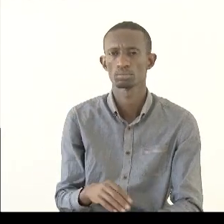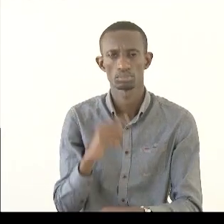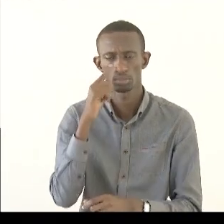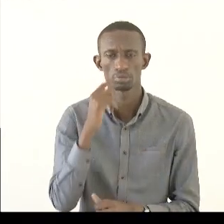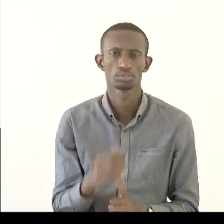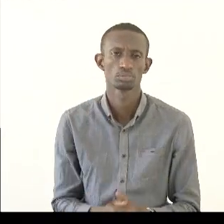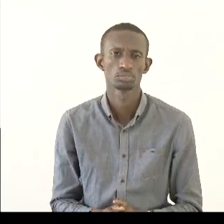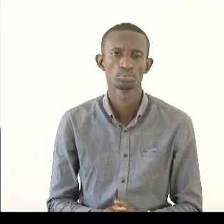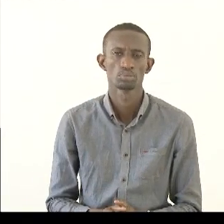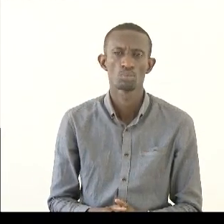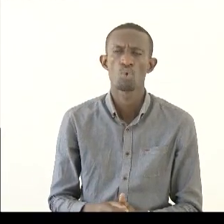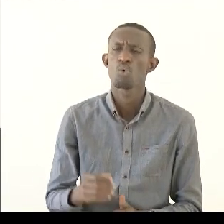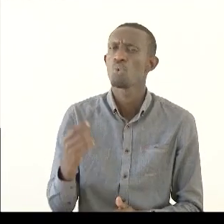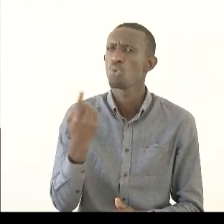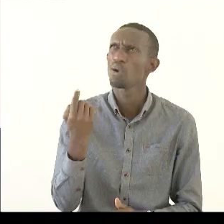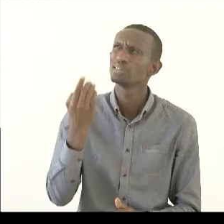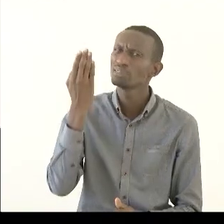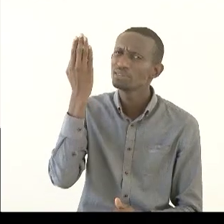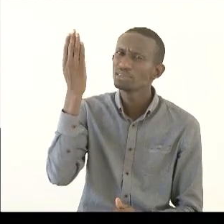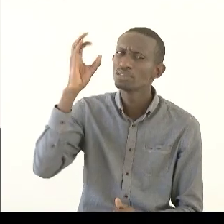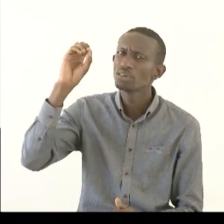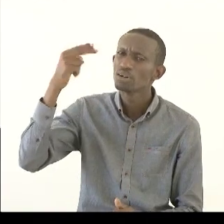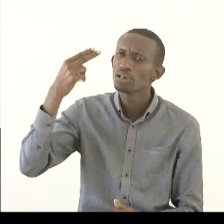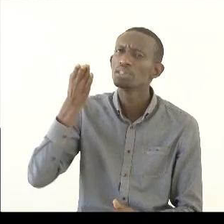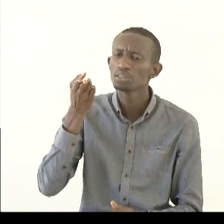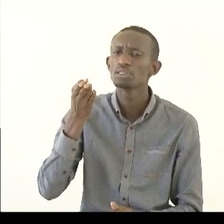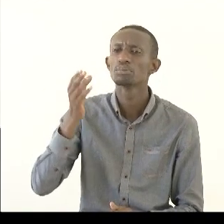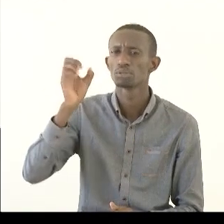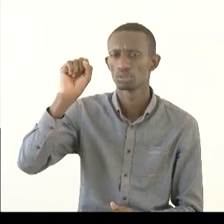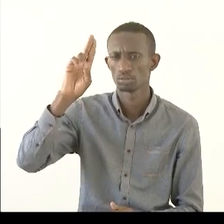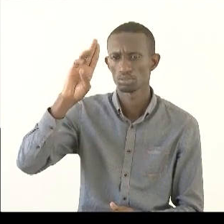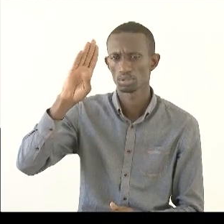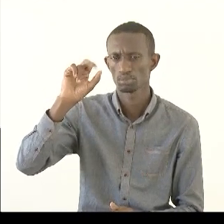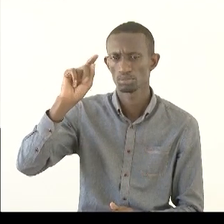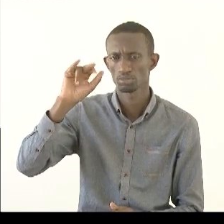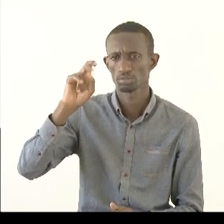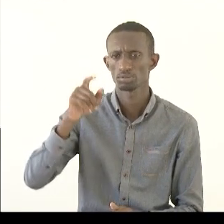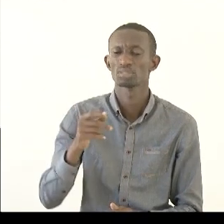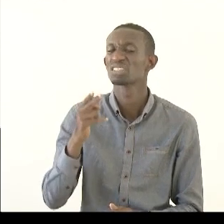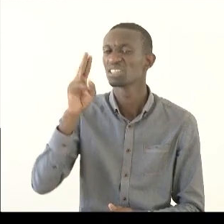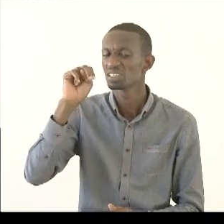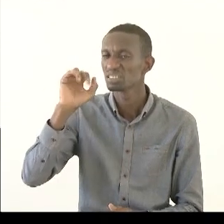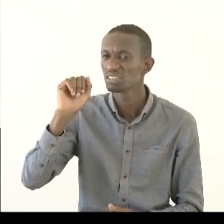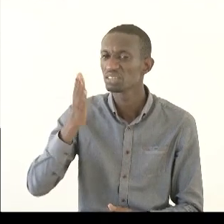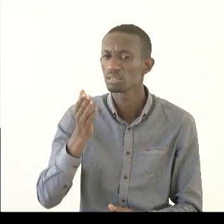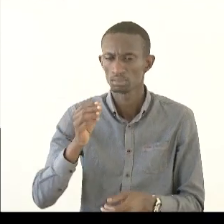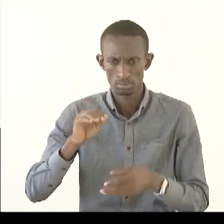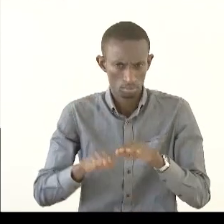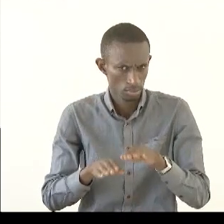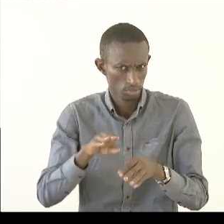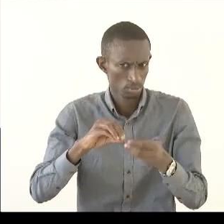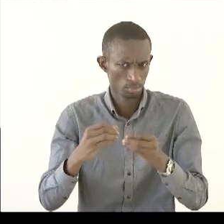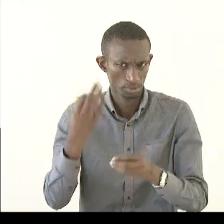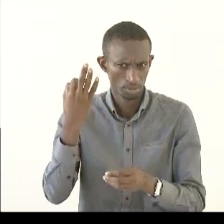is substituting the chlorine over there. So that is sodium hydroxide, aqueous. Step number 3,